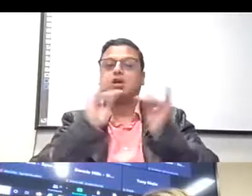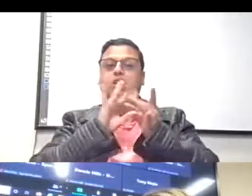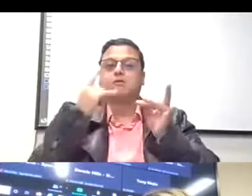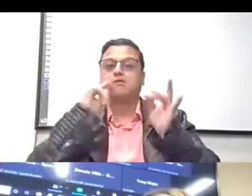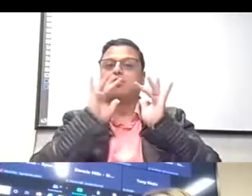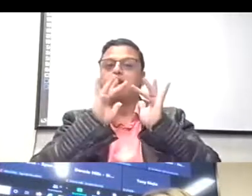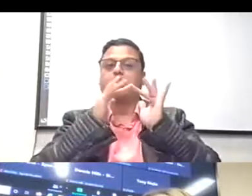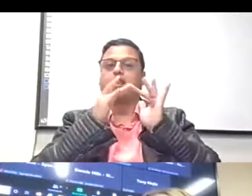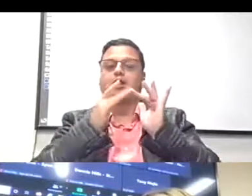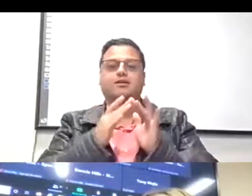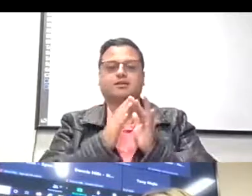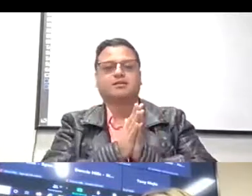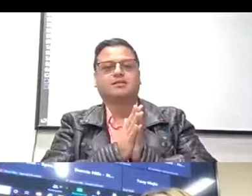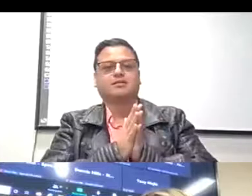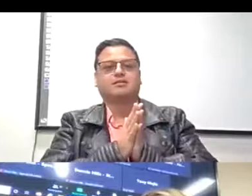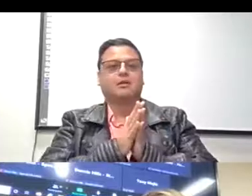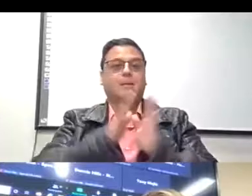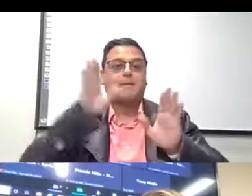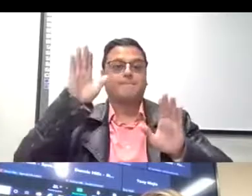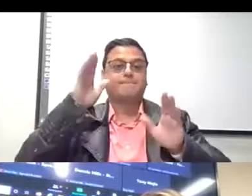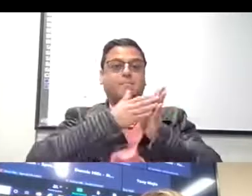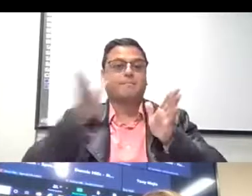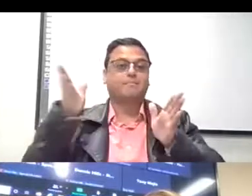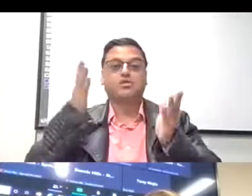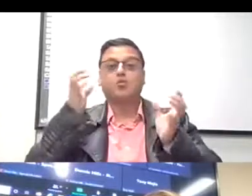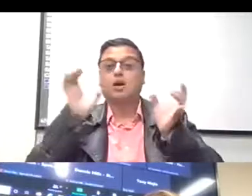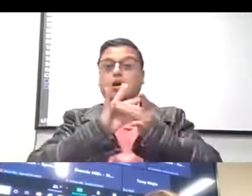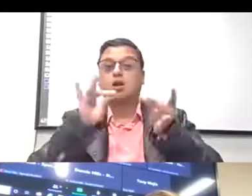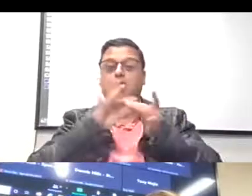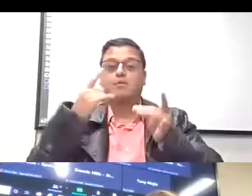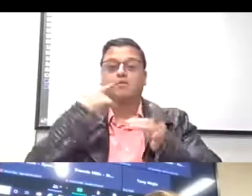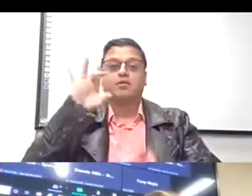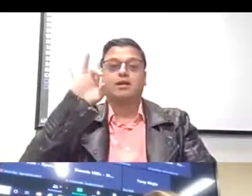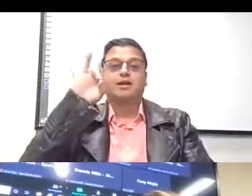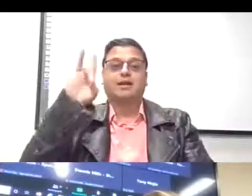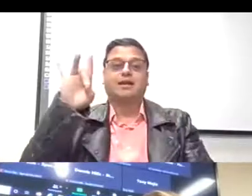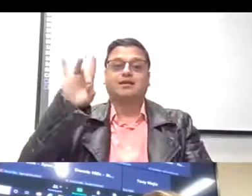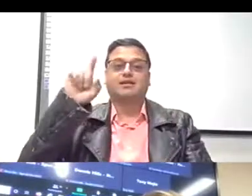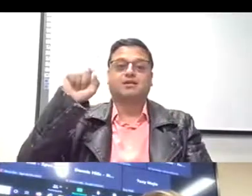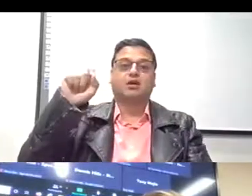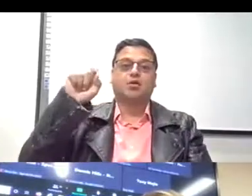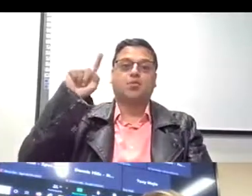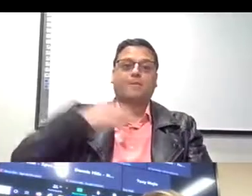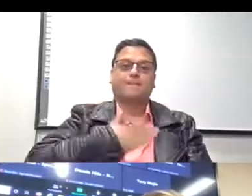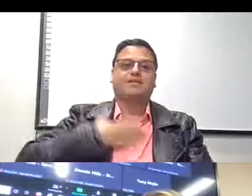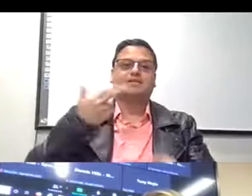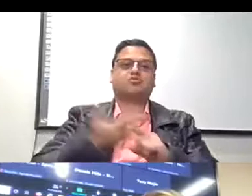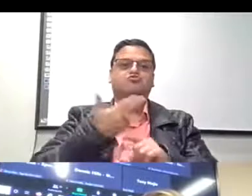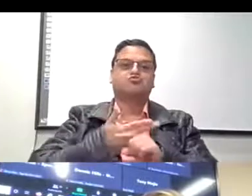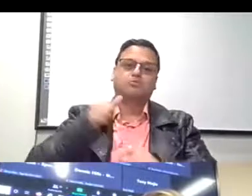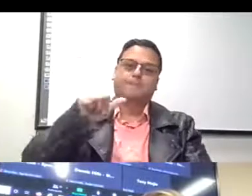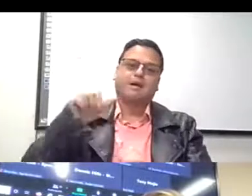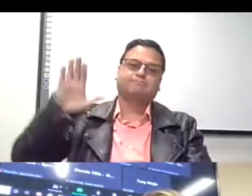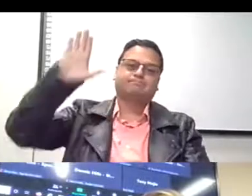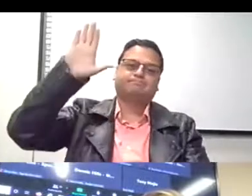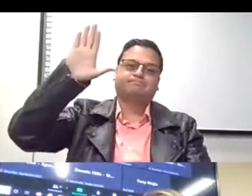please. Yes, any member of the public who would like to make comment on agenda item 8.1, please use the raise your hand functionality